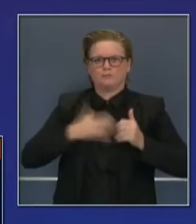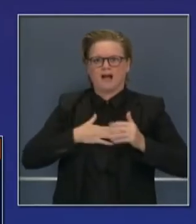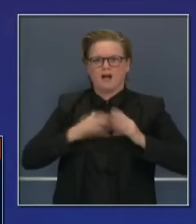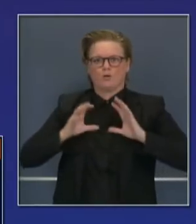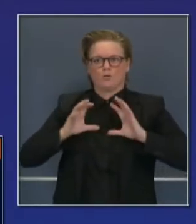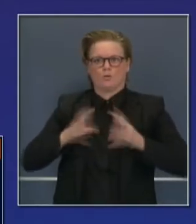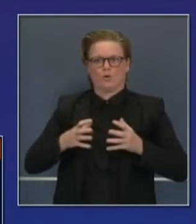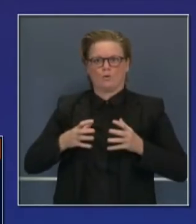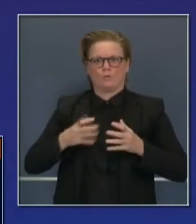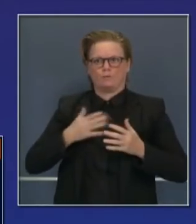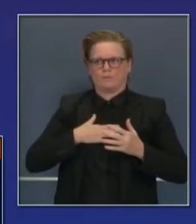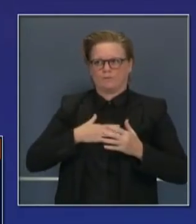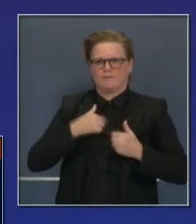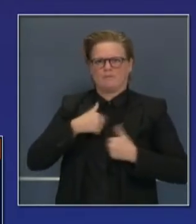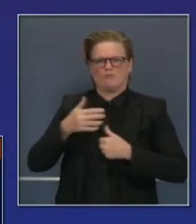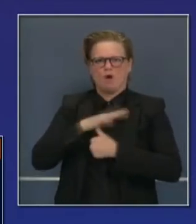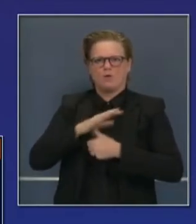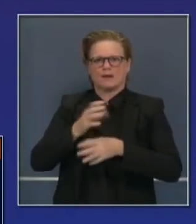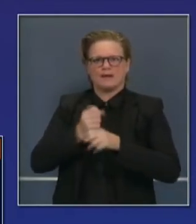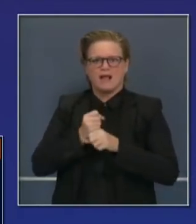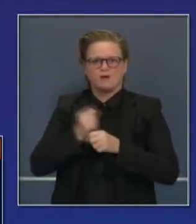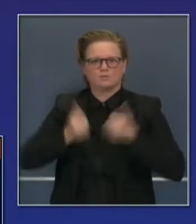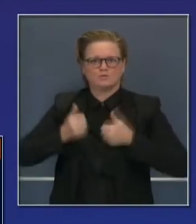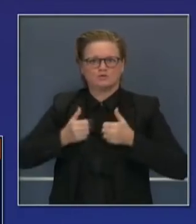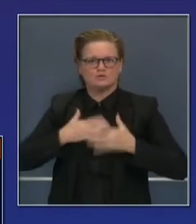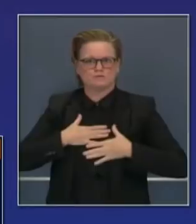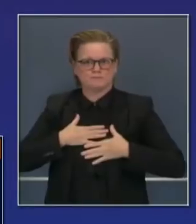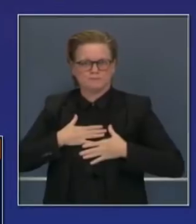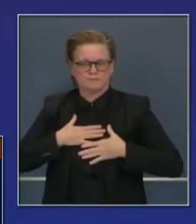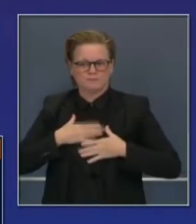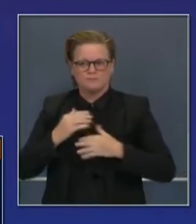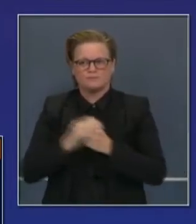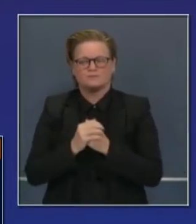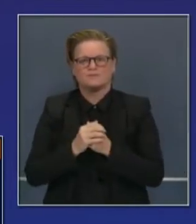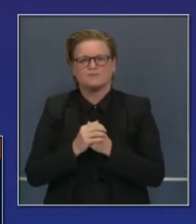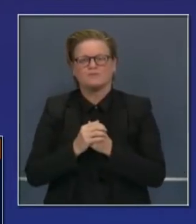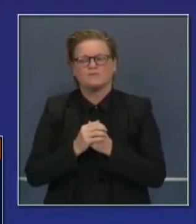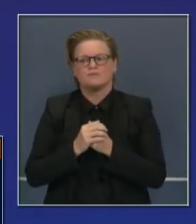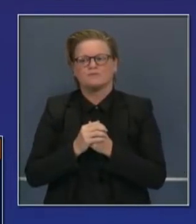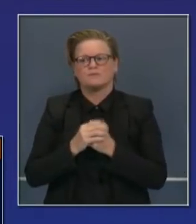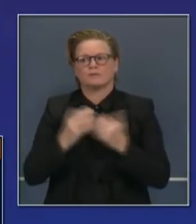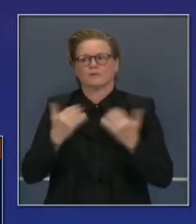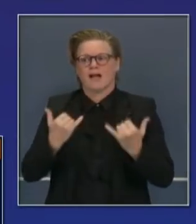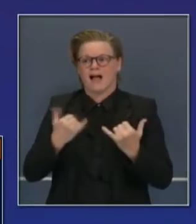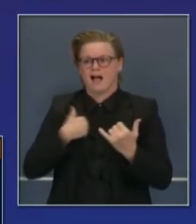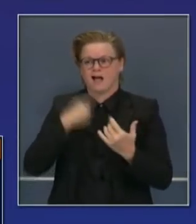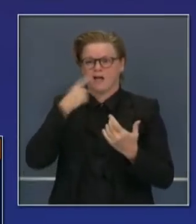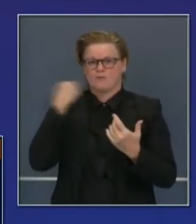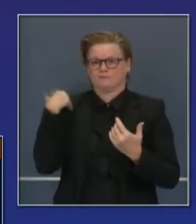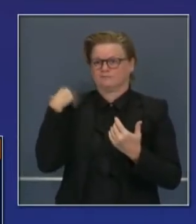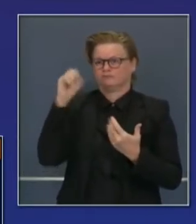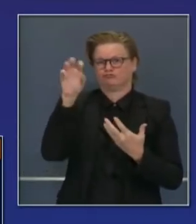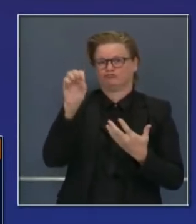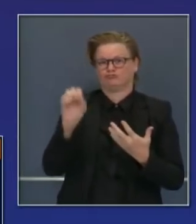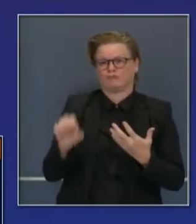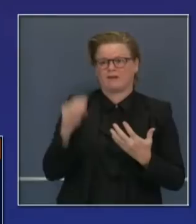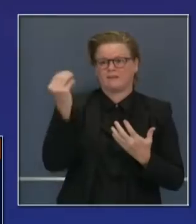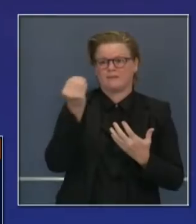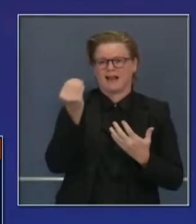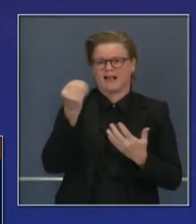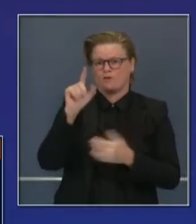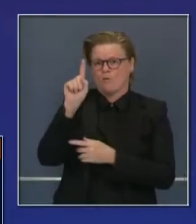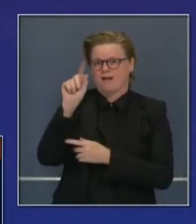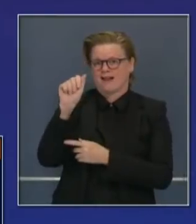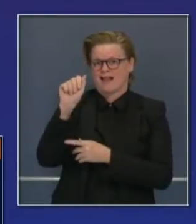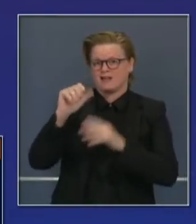these vaccines. The current, what we refer to, and what we socialized on Monday, Plan 1A,